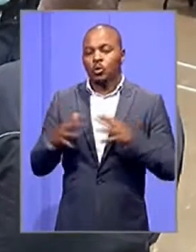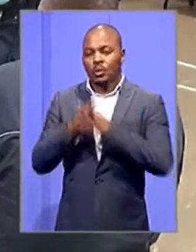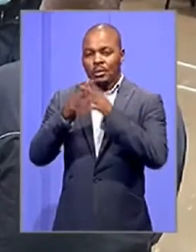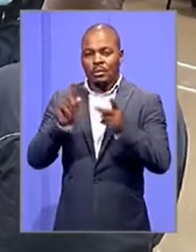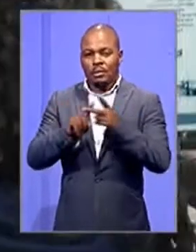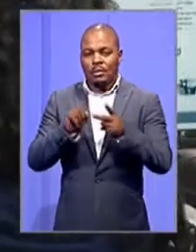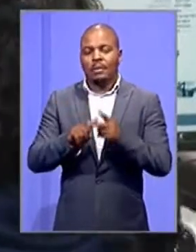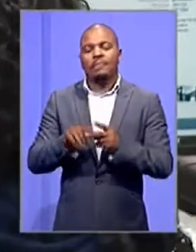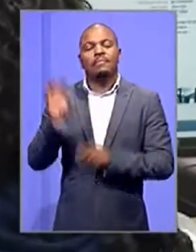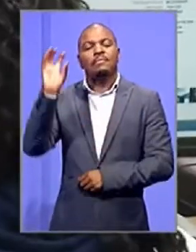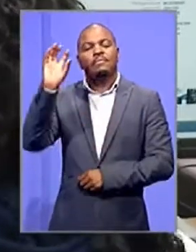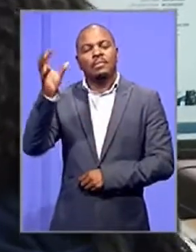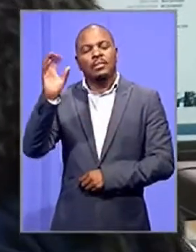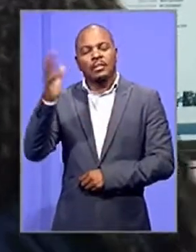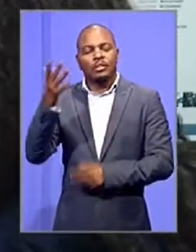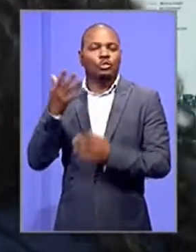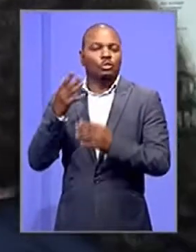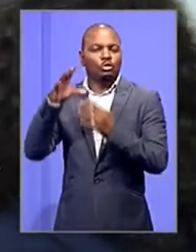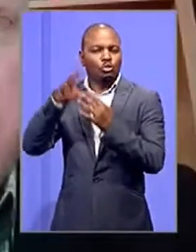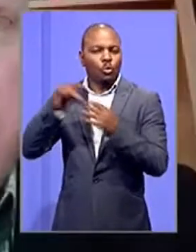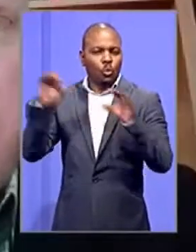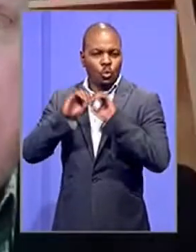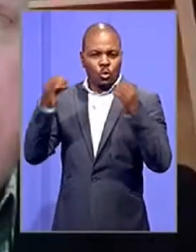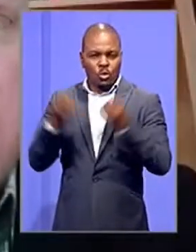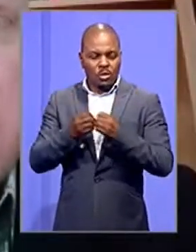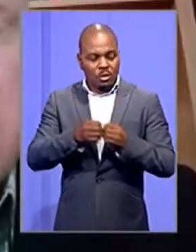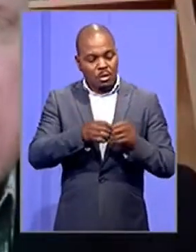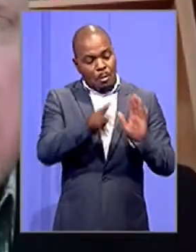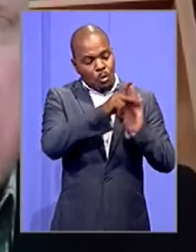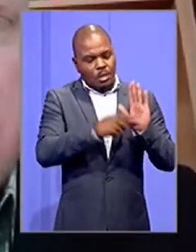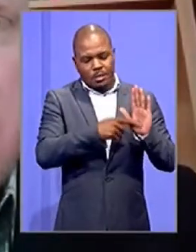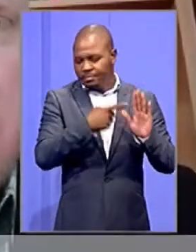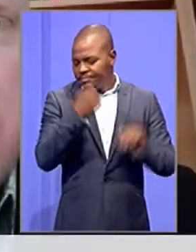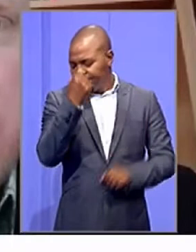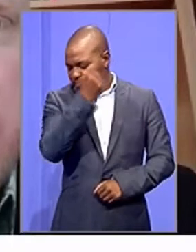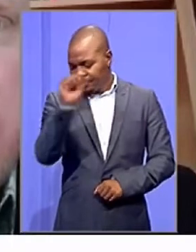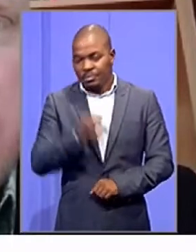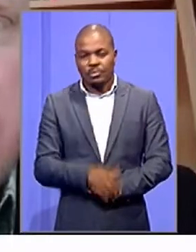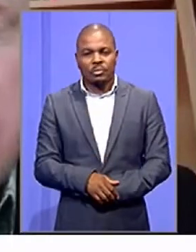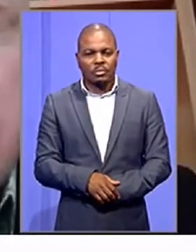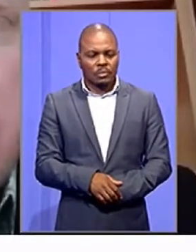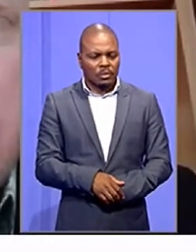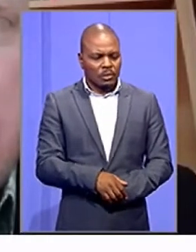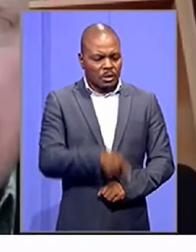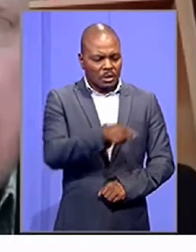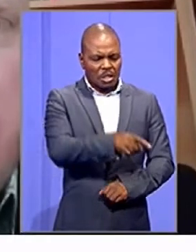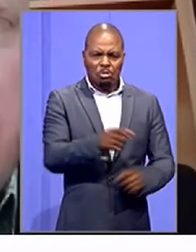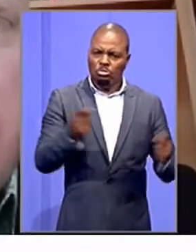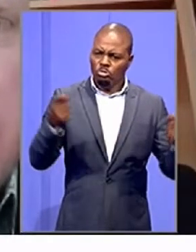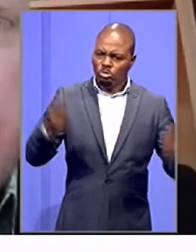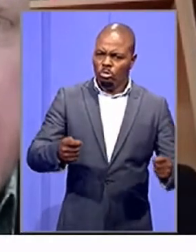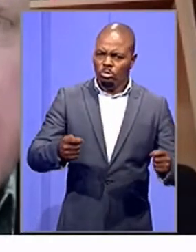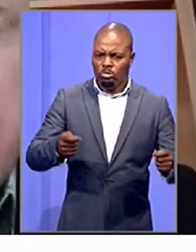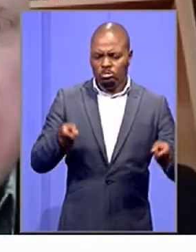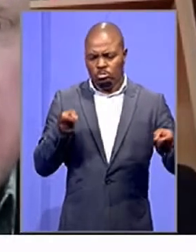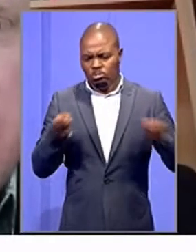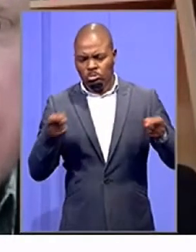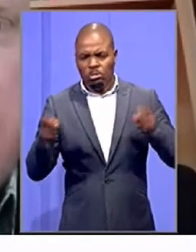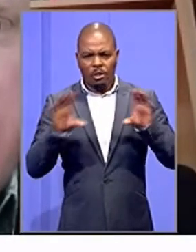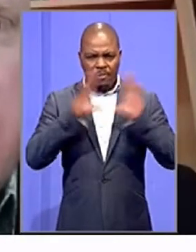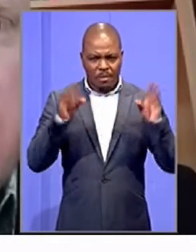State for Choice o kgatlhanong le molao oa. We are against the autocratic blanket approach